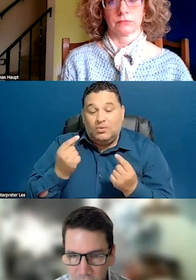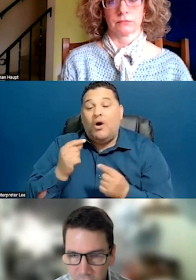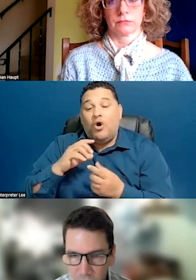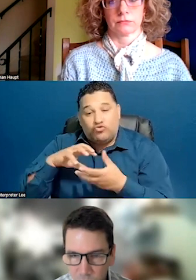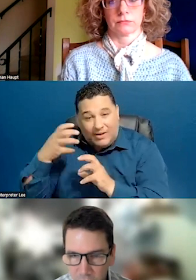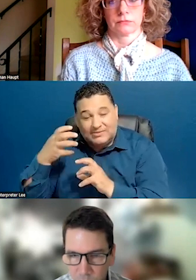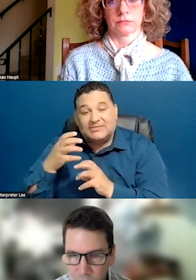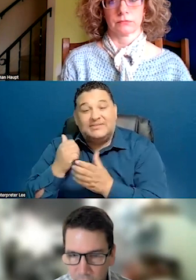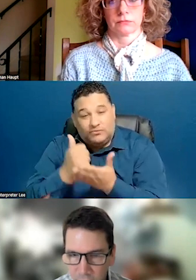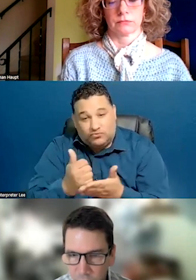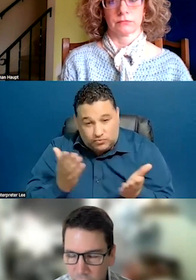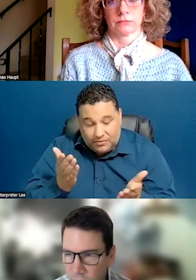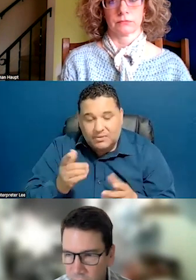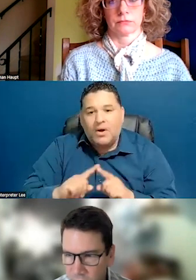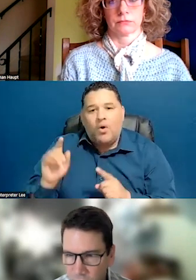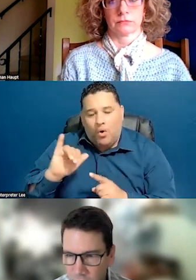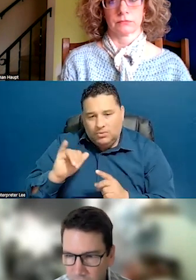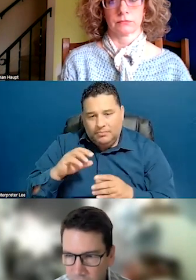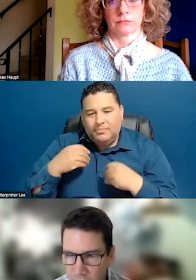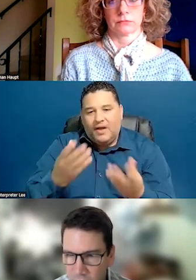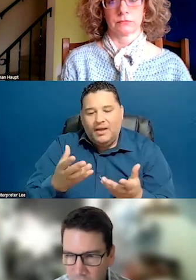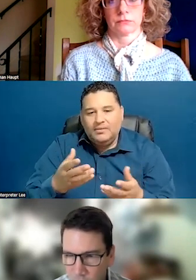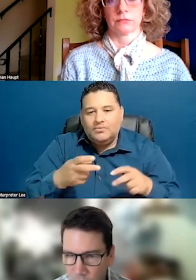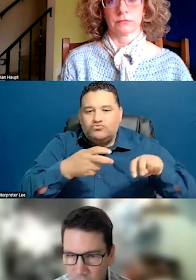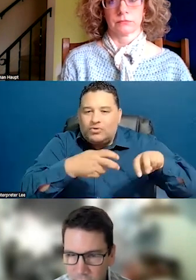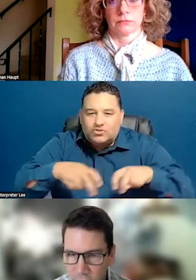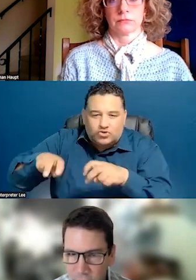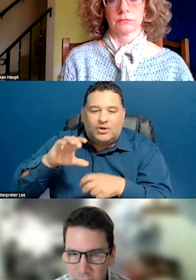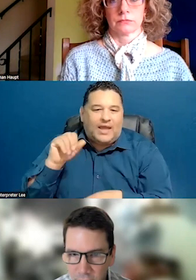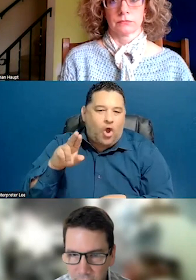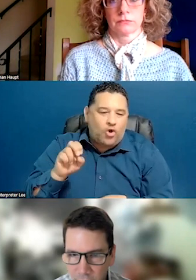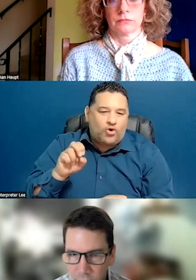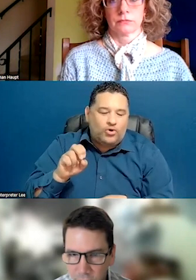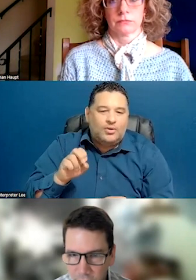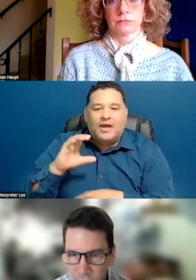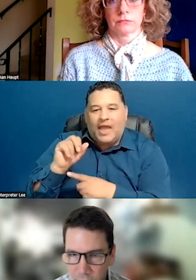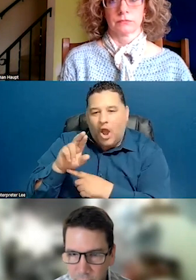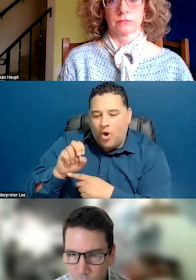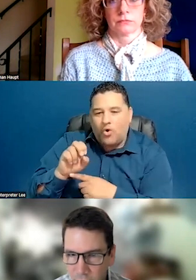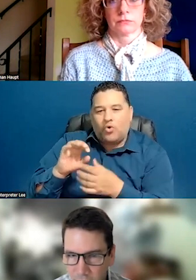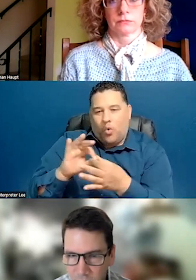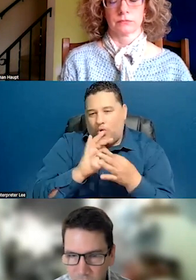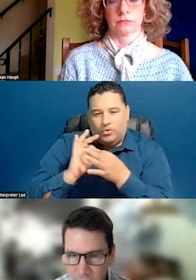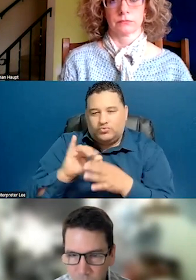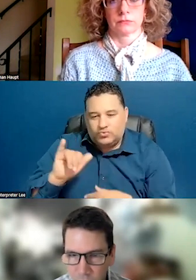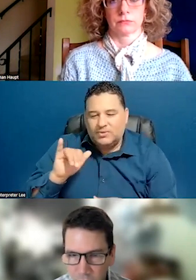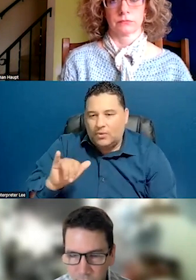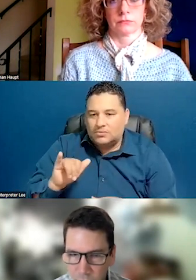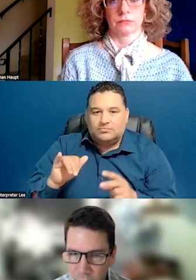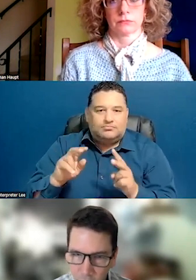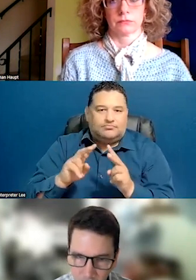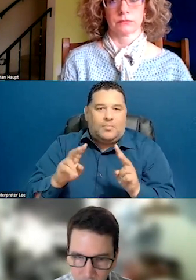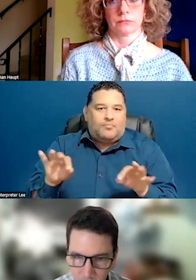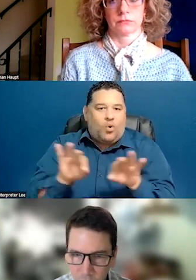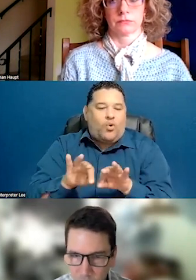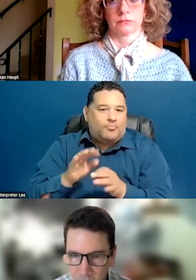services, is we provide really transitional care and care coordination. And that was another really important aspect of our program. So